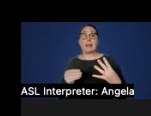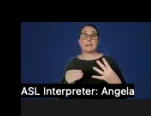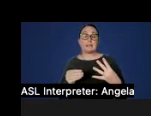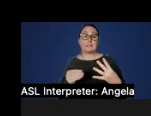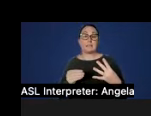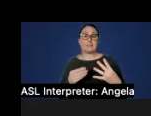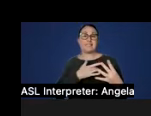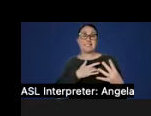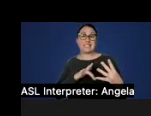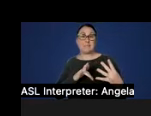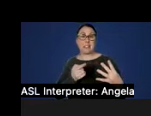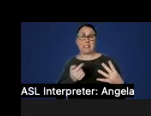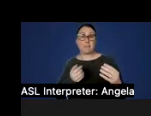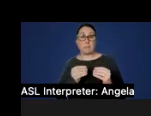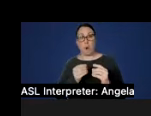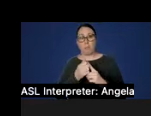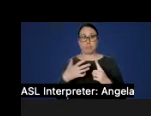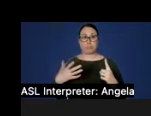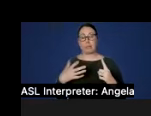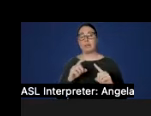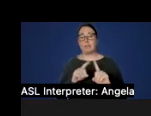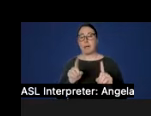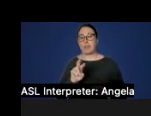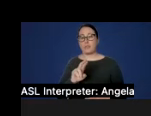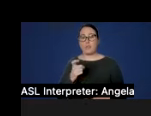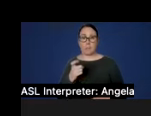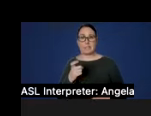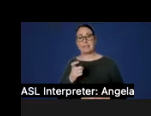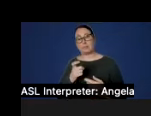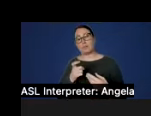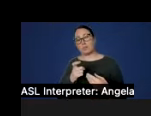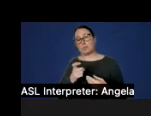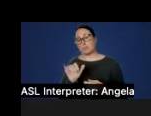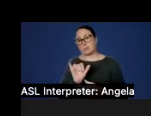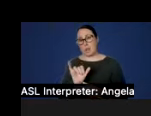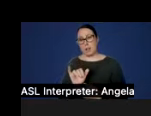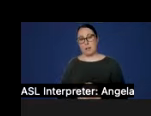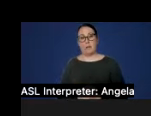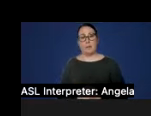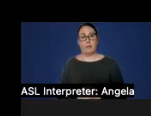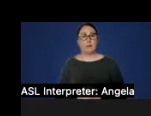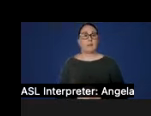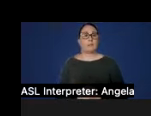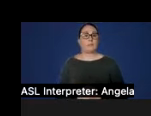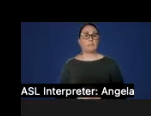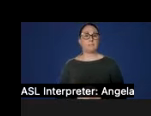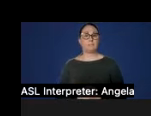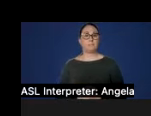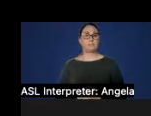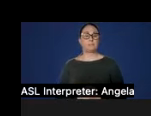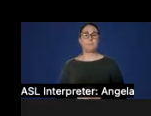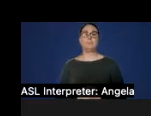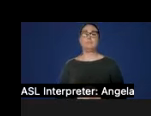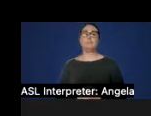it's typically a little bit more expansive than that, but those pharmaceutical prophylaxes as well. All right. Looks like we